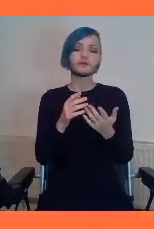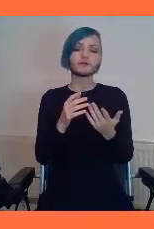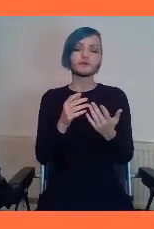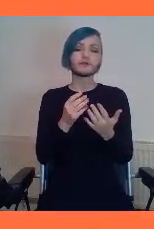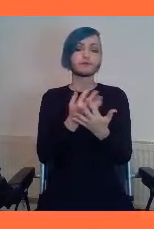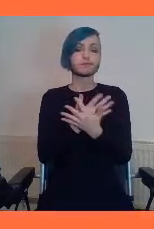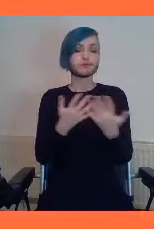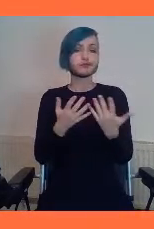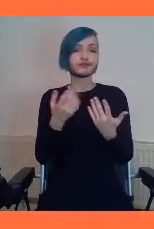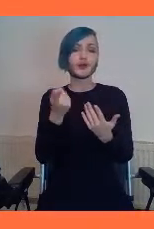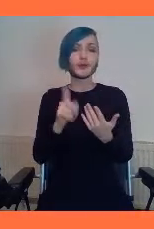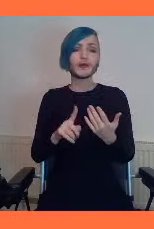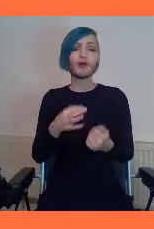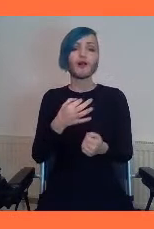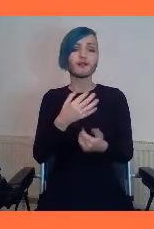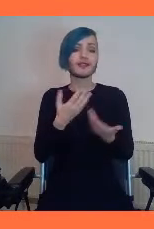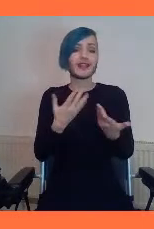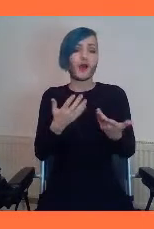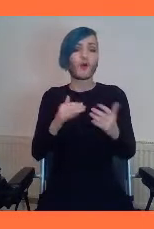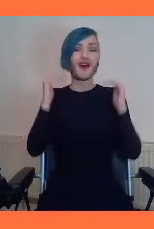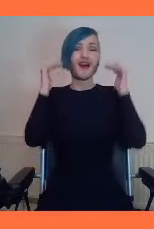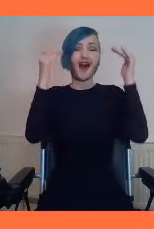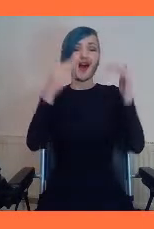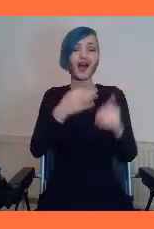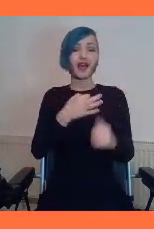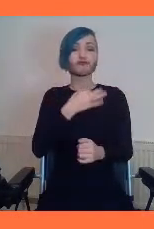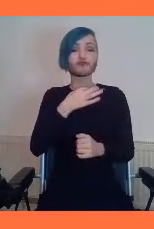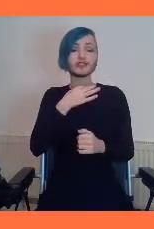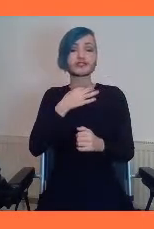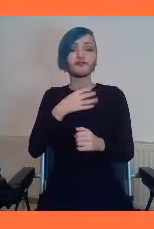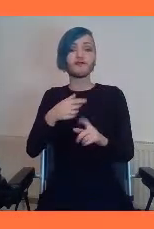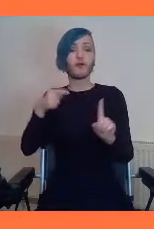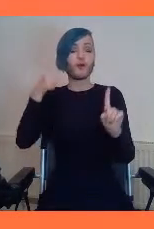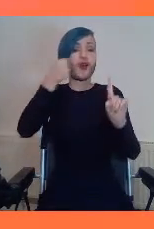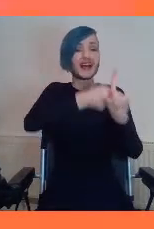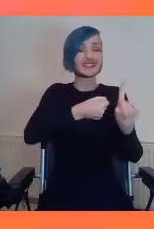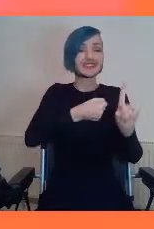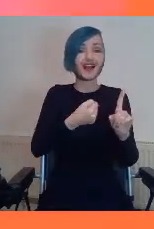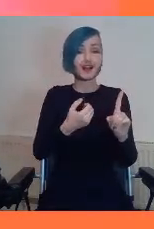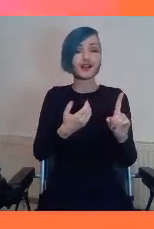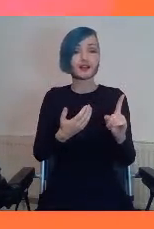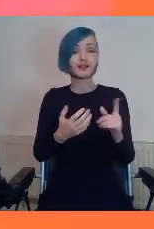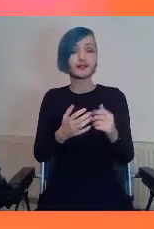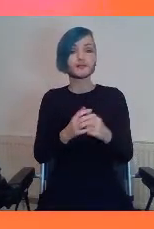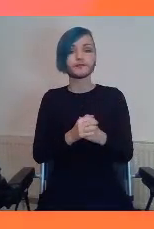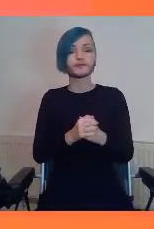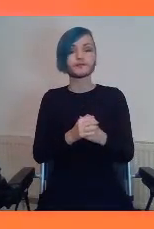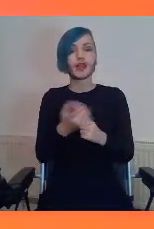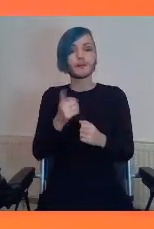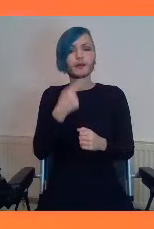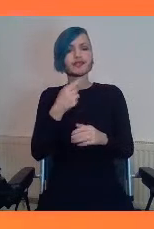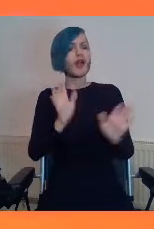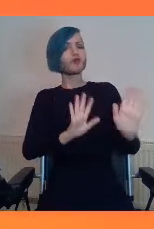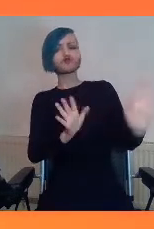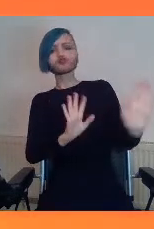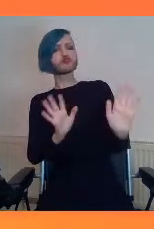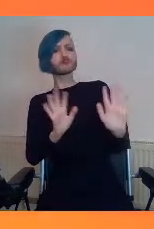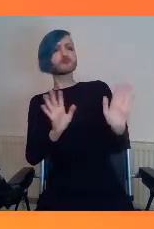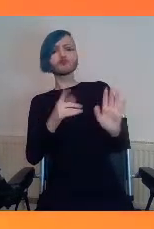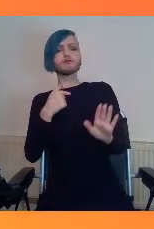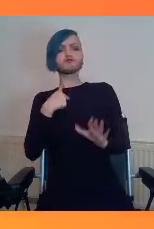of attacks and lynch, they say, no, we are only against LGBT plus